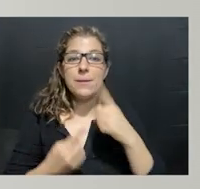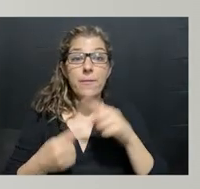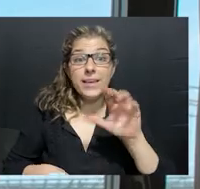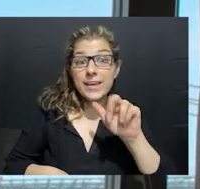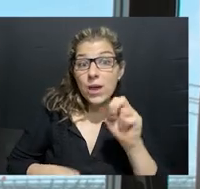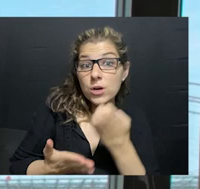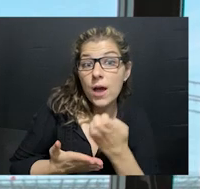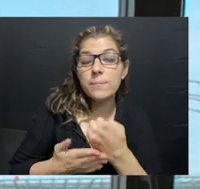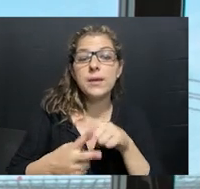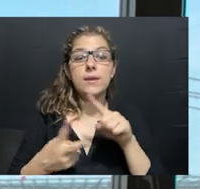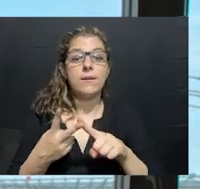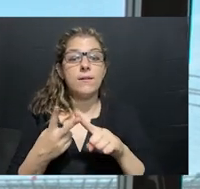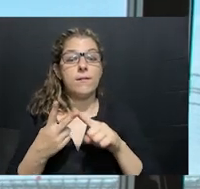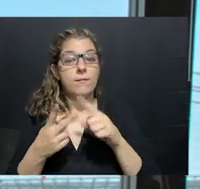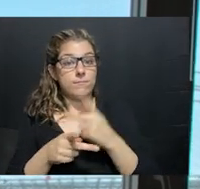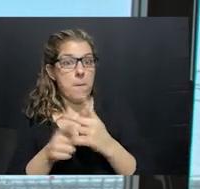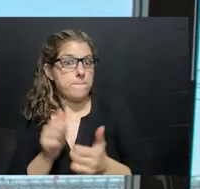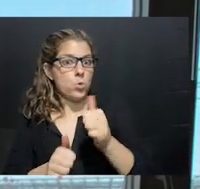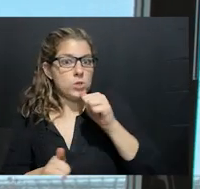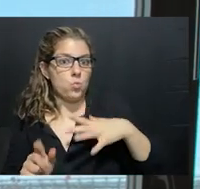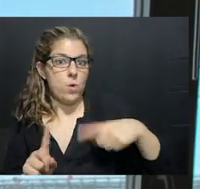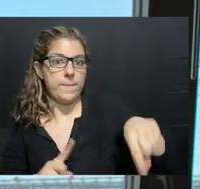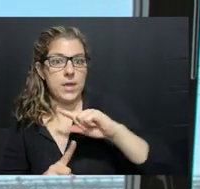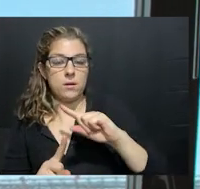economy, dominated by mostly women who are